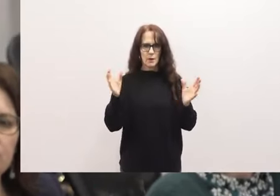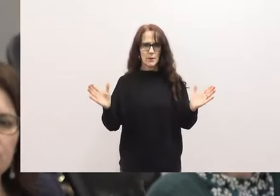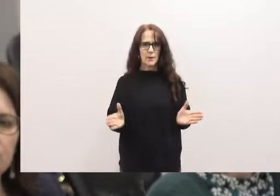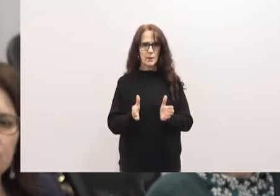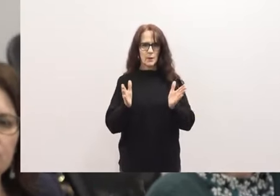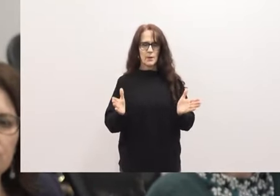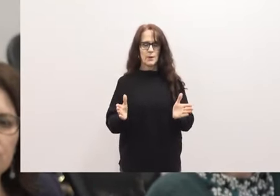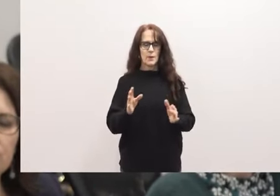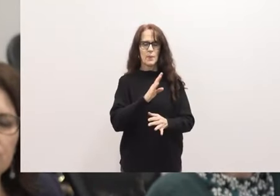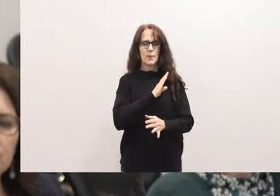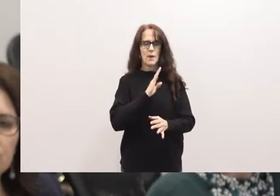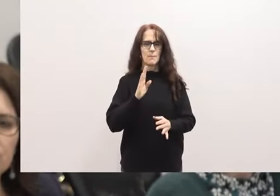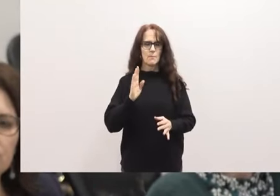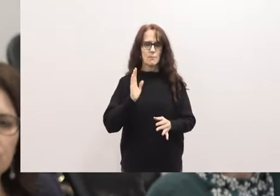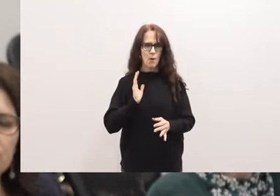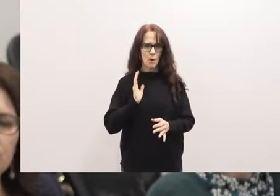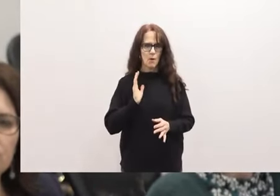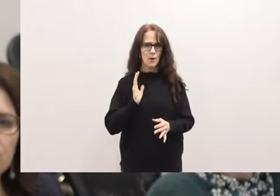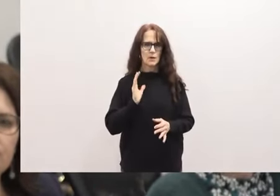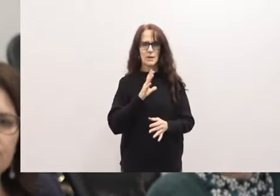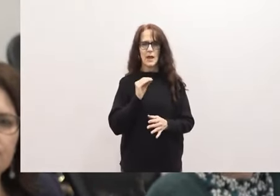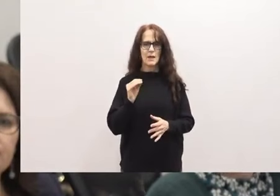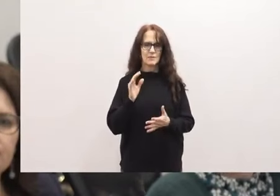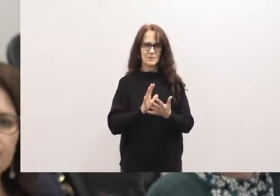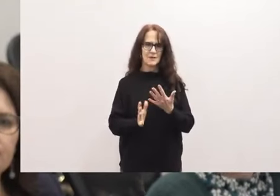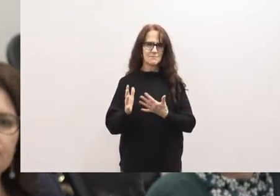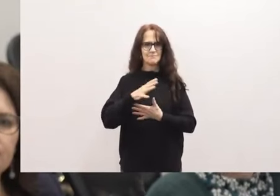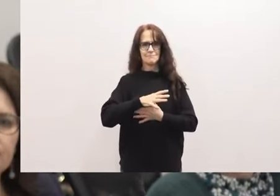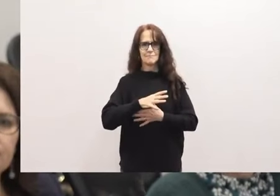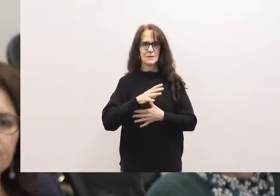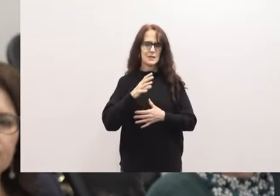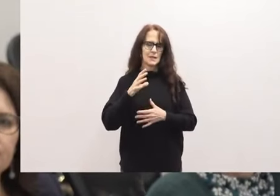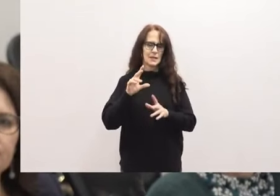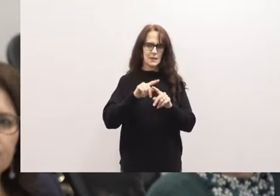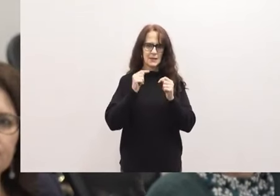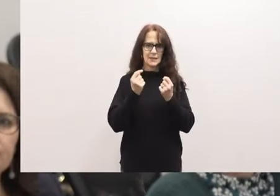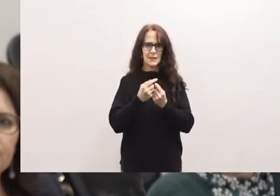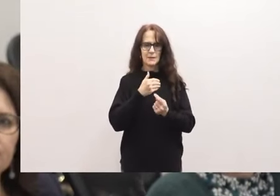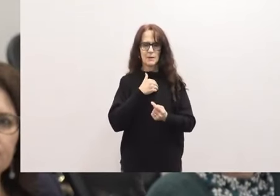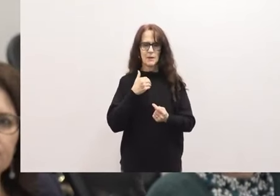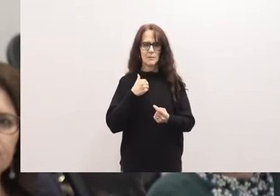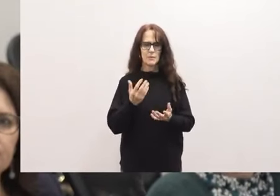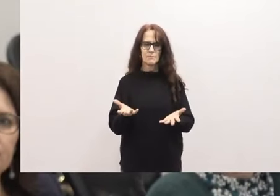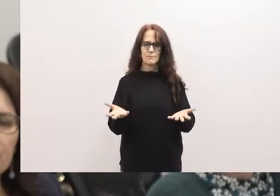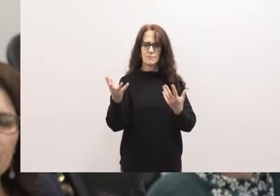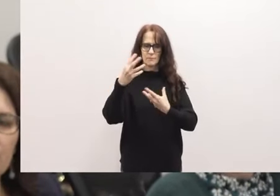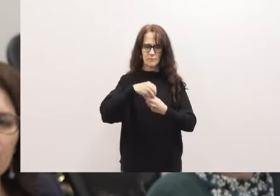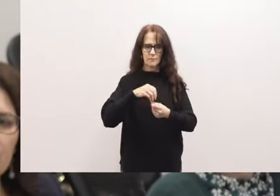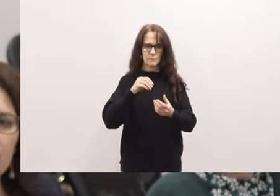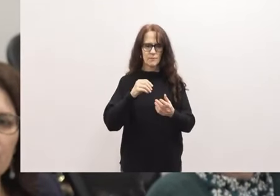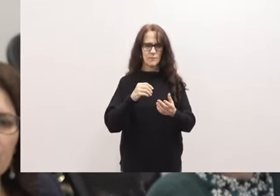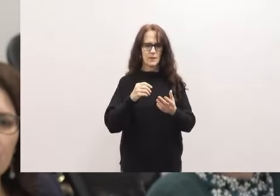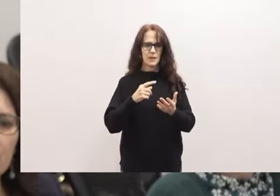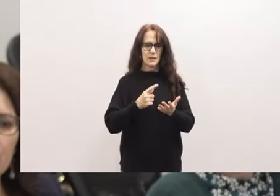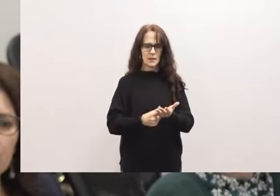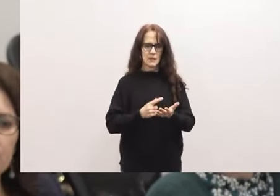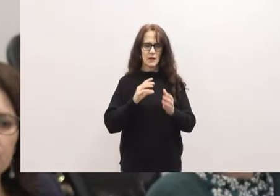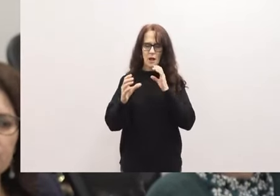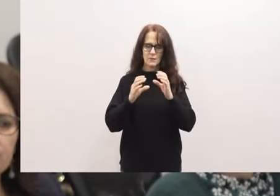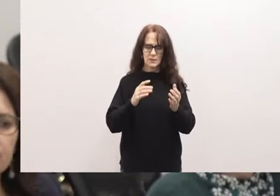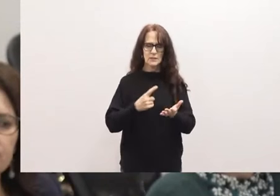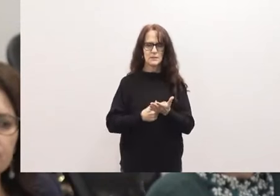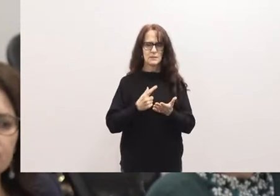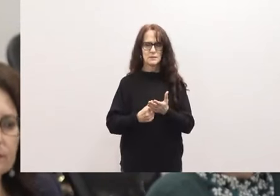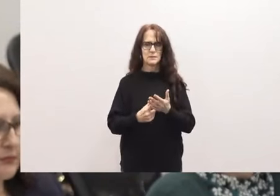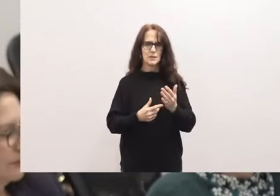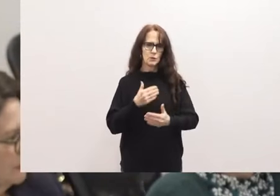the board members as well as senior team members to be part of the conversation, the discussion as we're going through